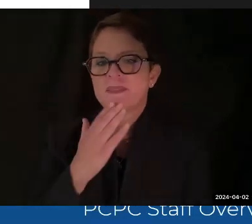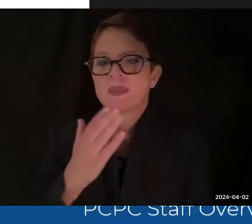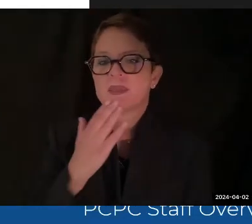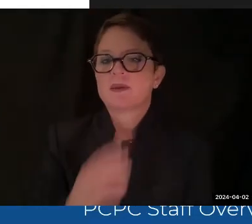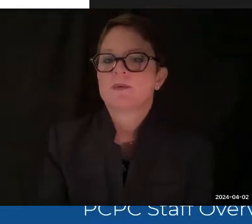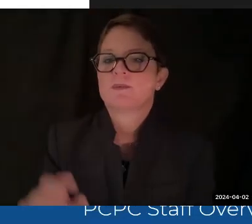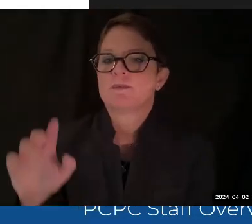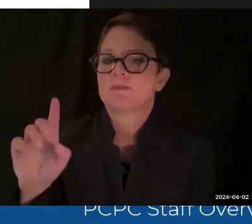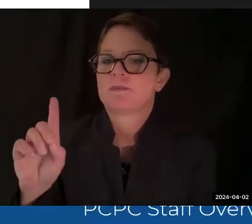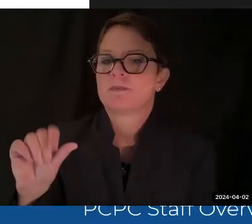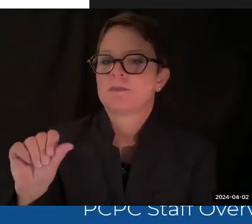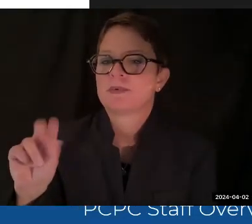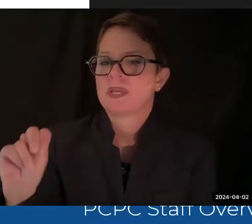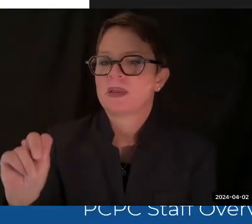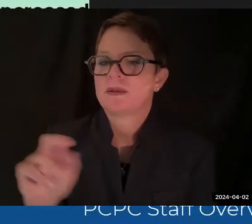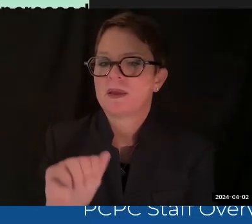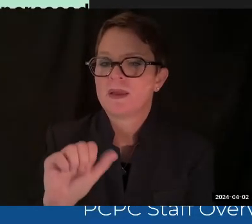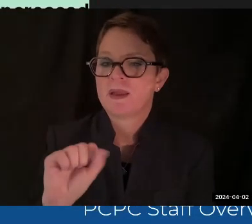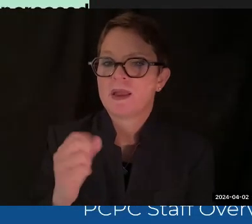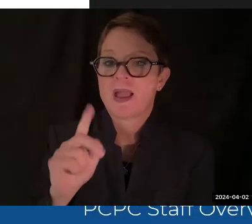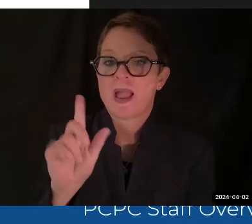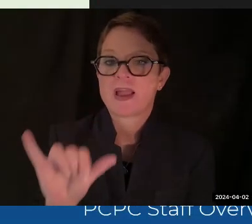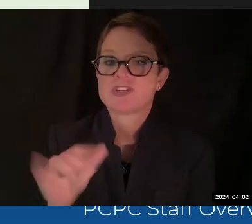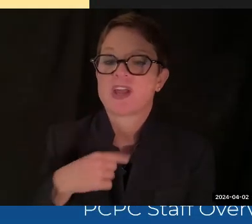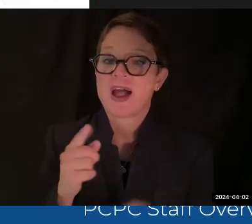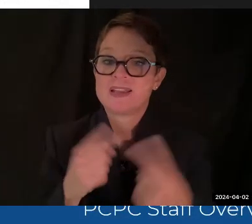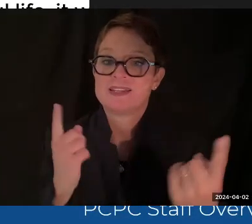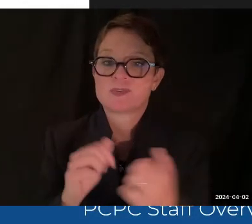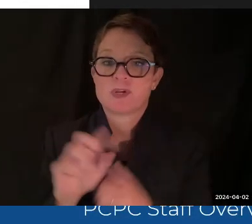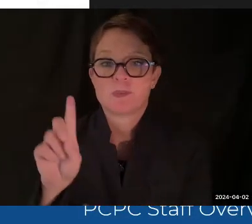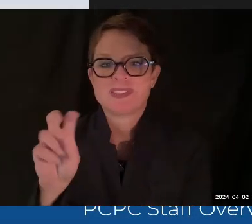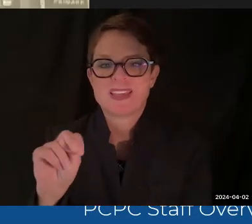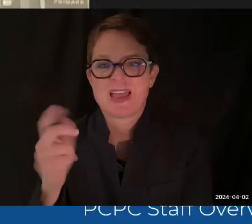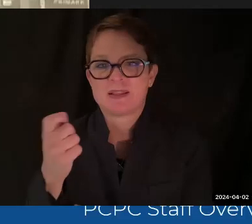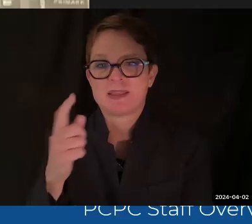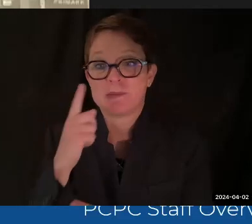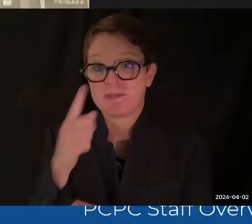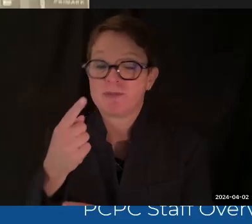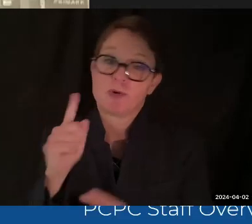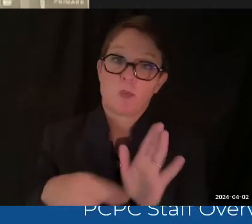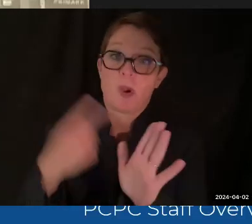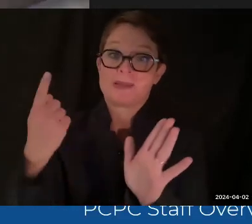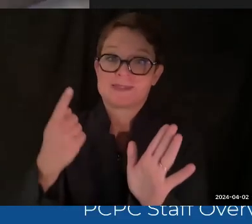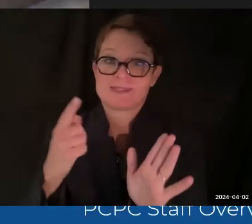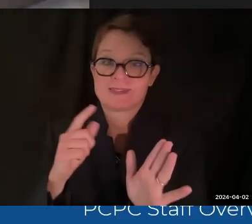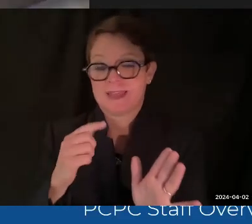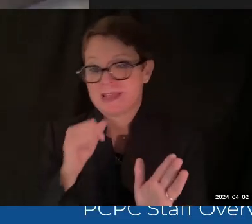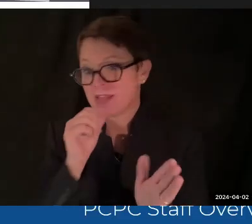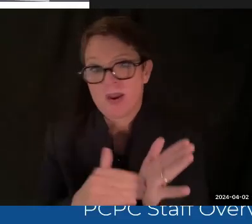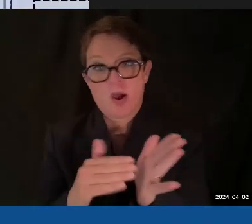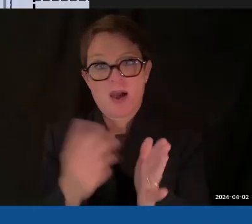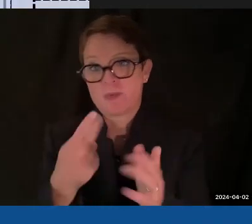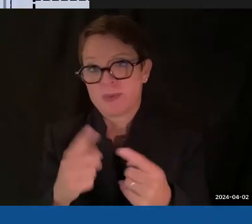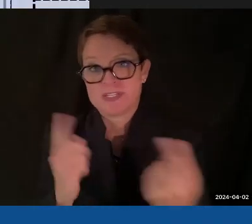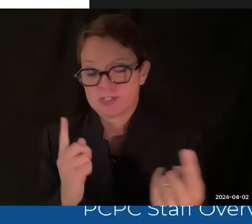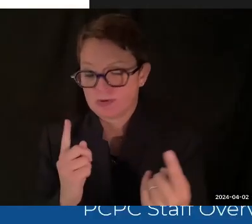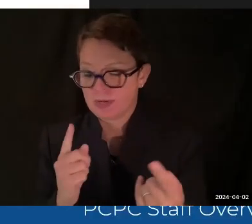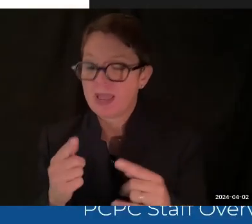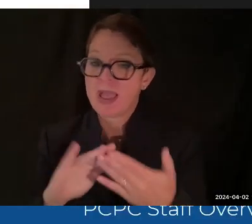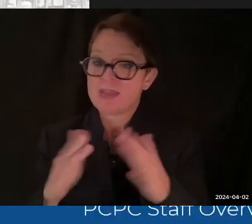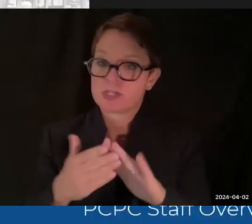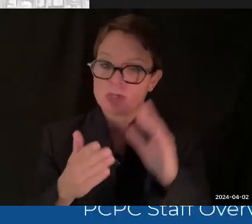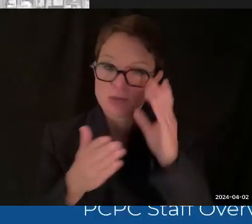Ashley? I'd like to disagree with Dan a bit for a change. I think as a